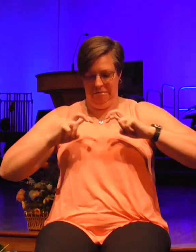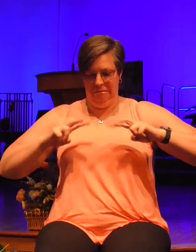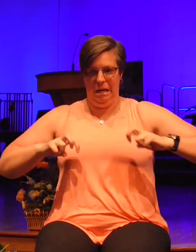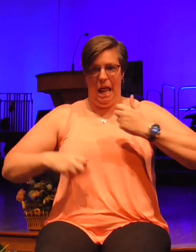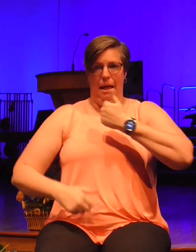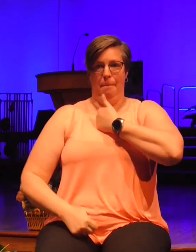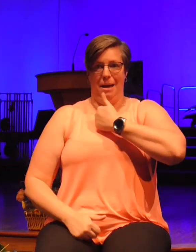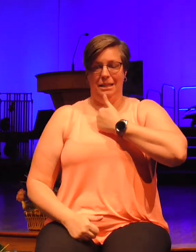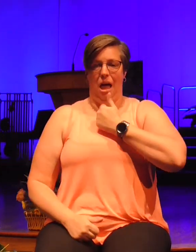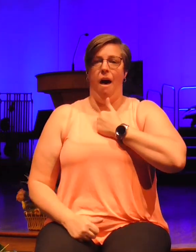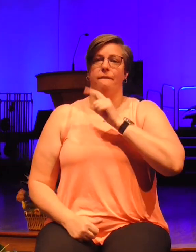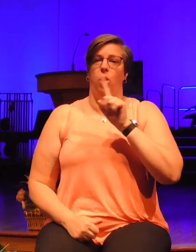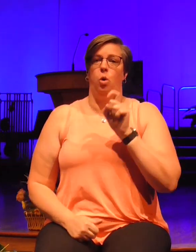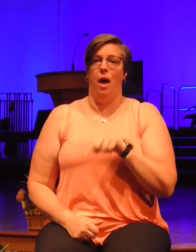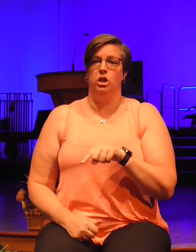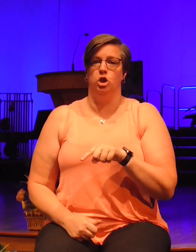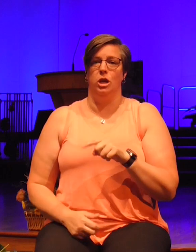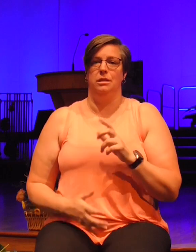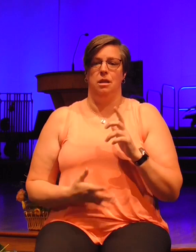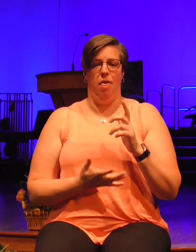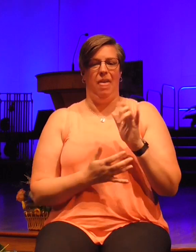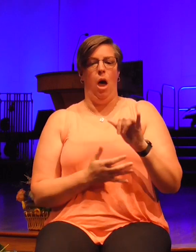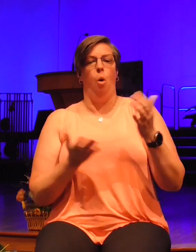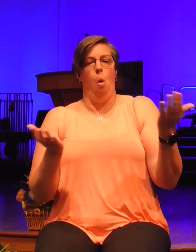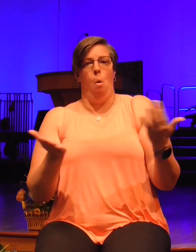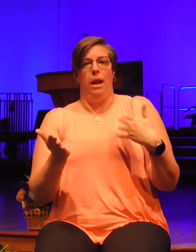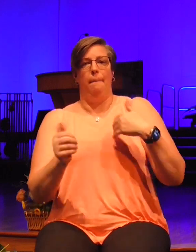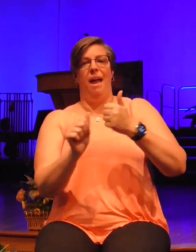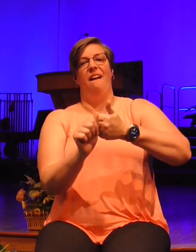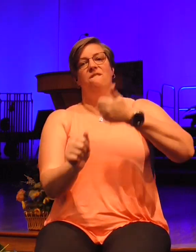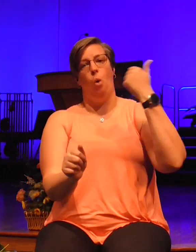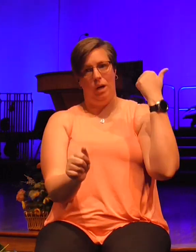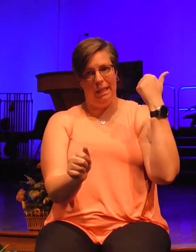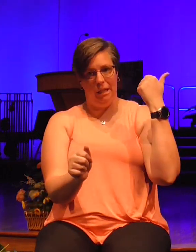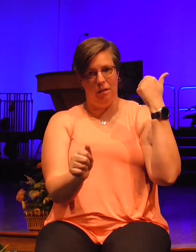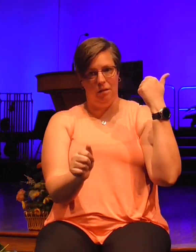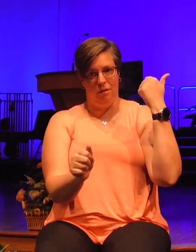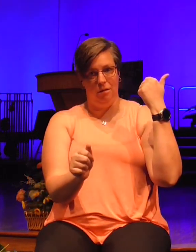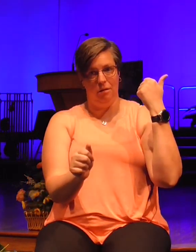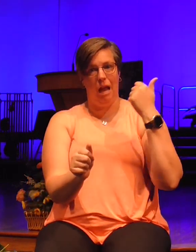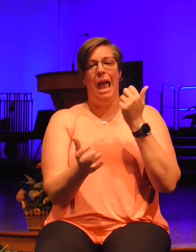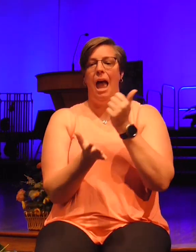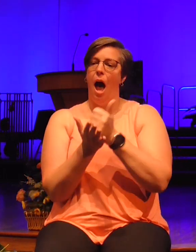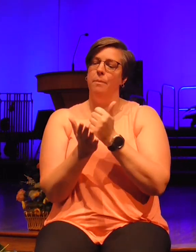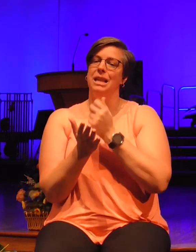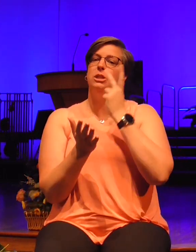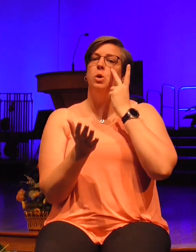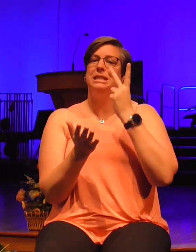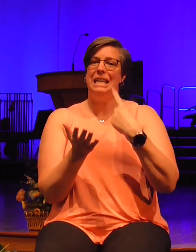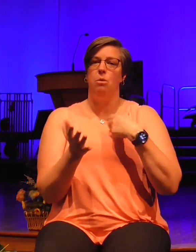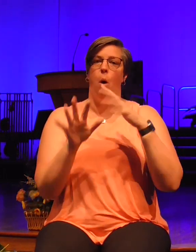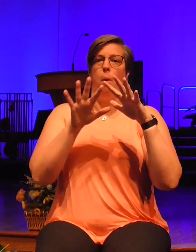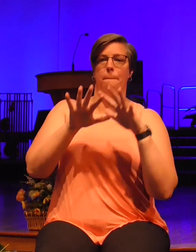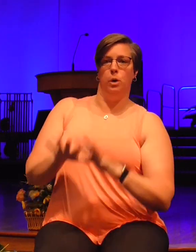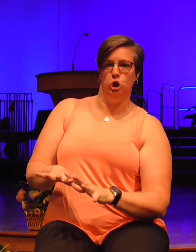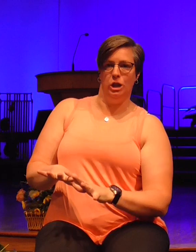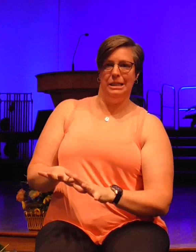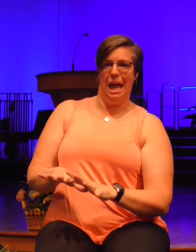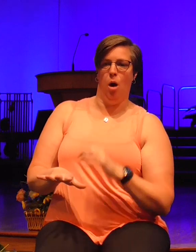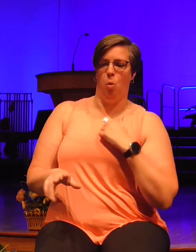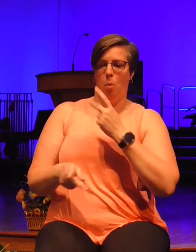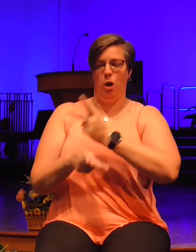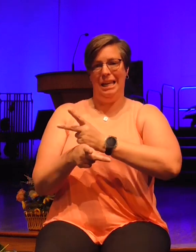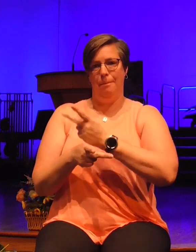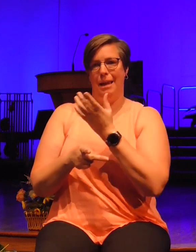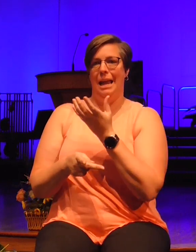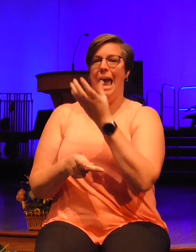question of what am I avoiding often helps us to see what we're pushing down, what we're keeping out of our lives,